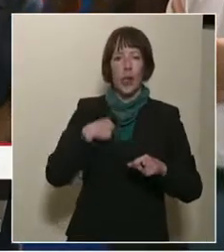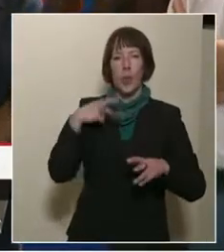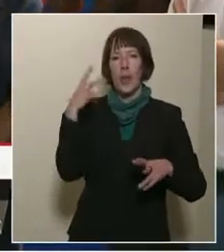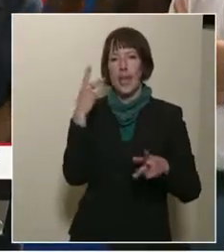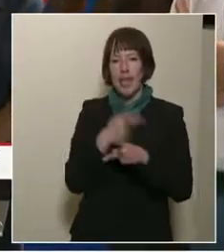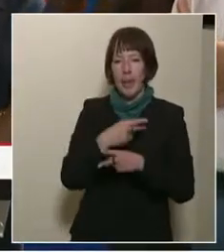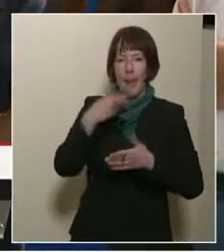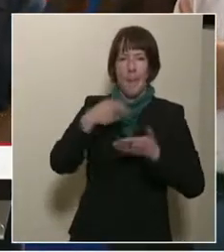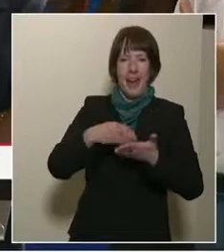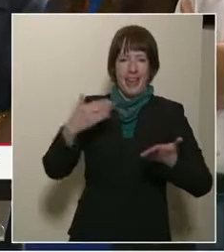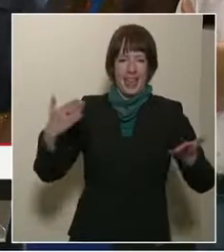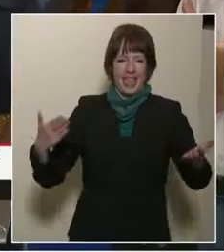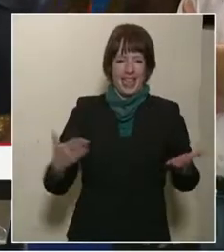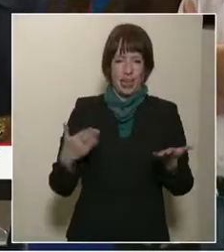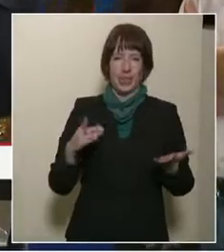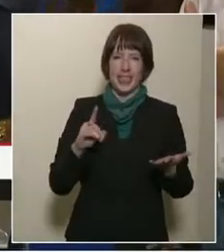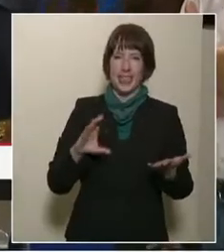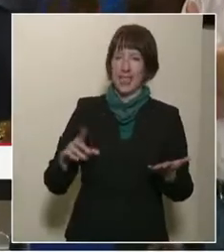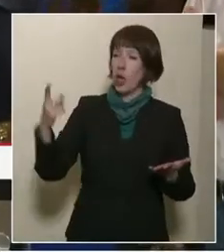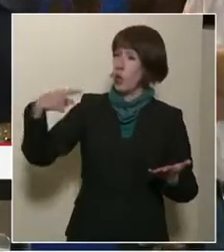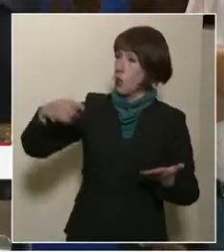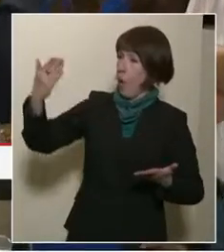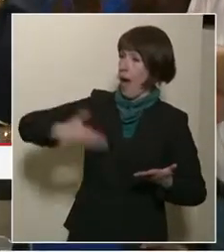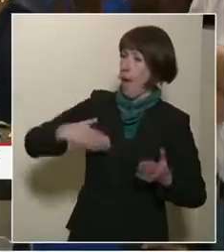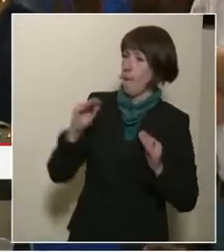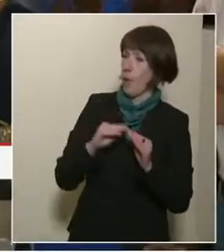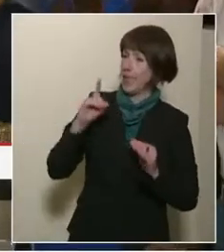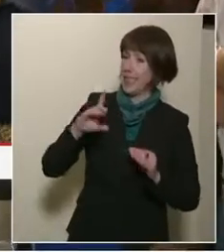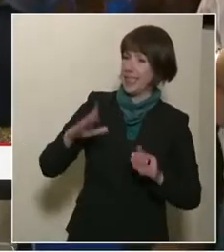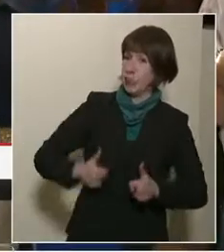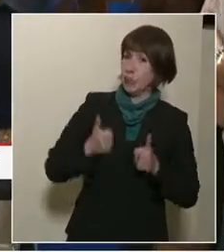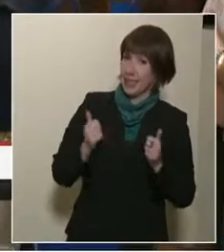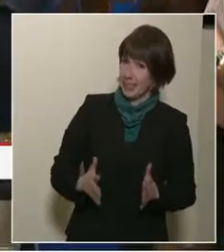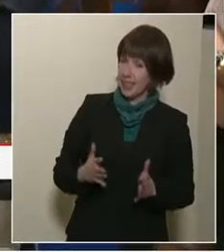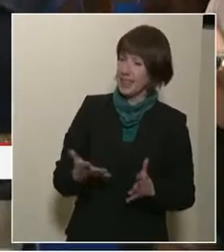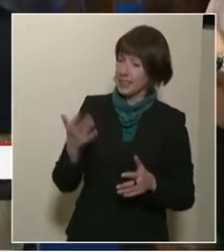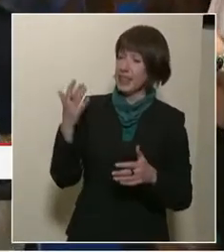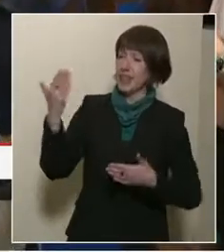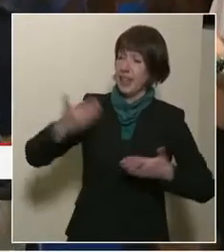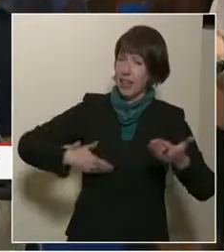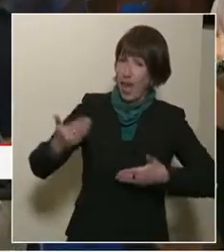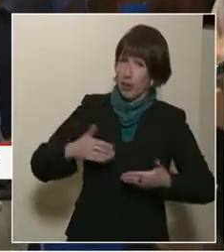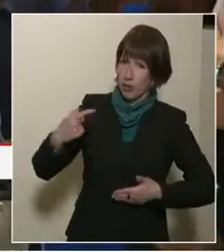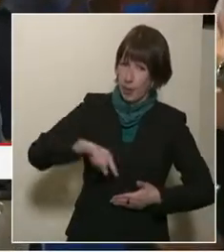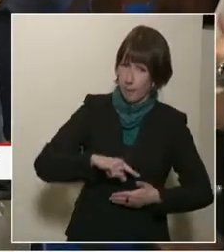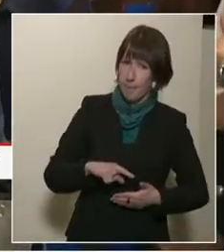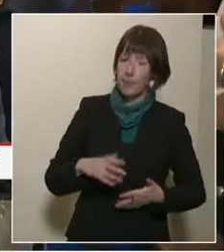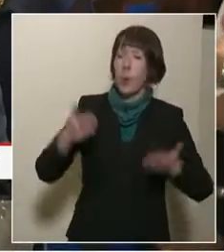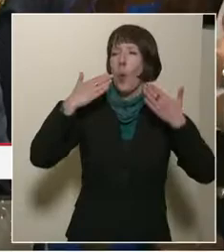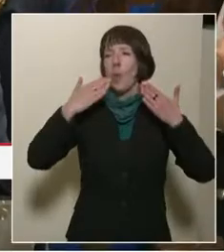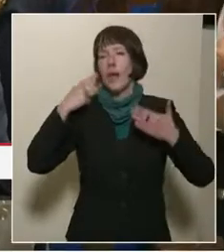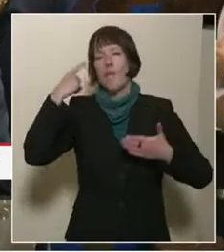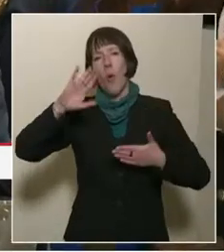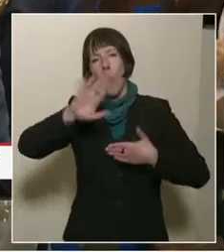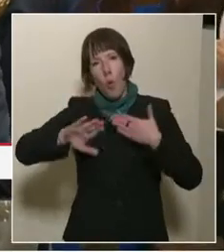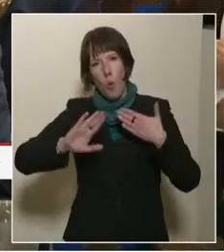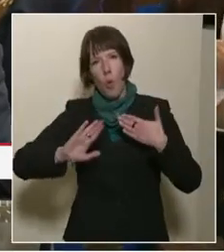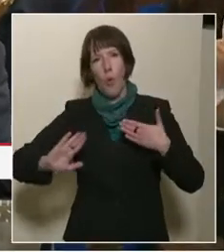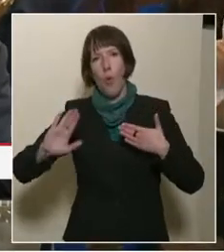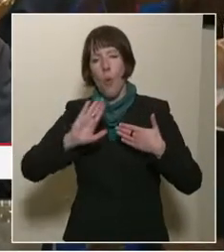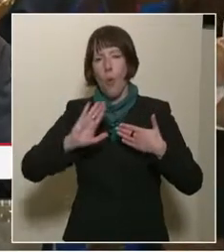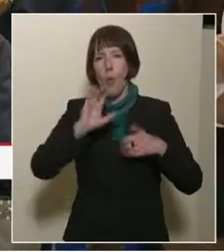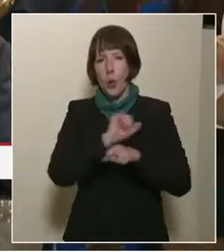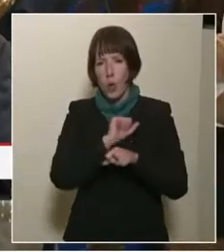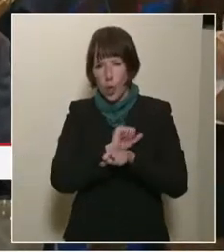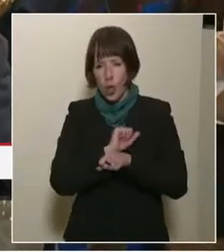in D.C., that you all can hire more D.C. residents and put them to work. So thank you all for the work that you do. We do this all in partnership.